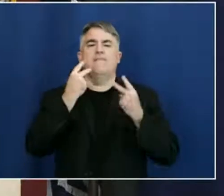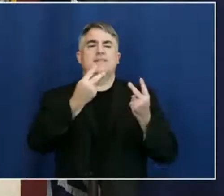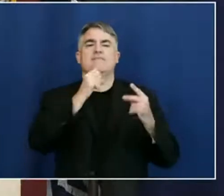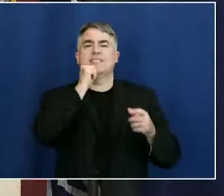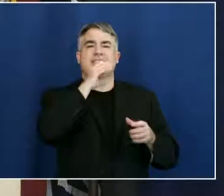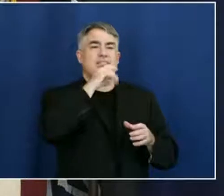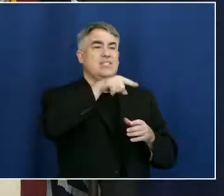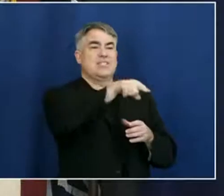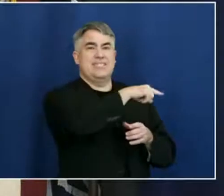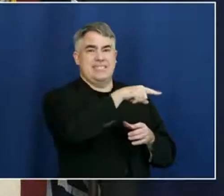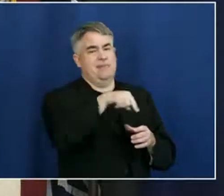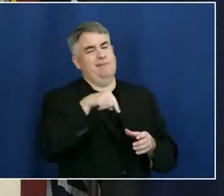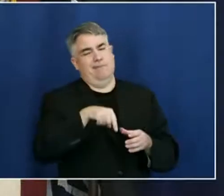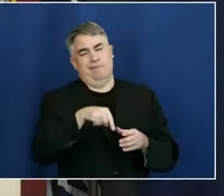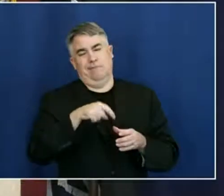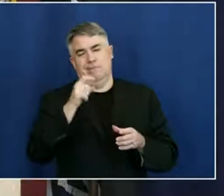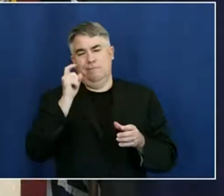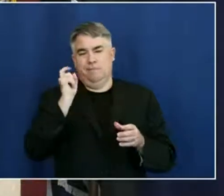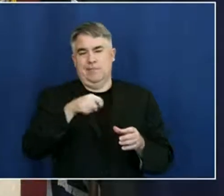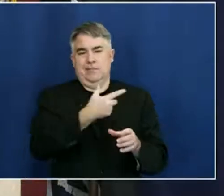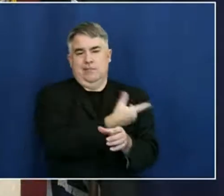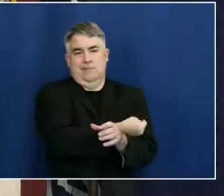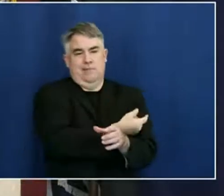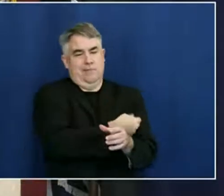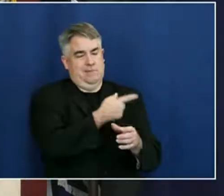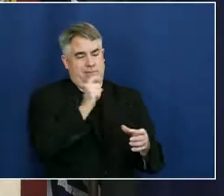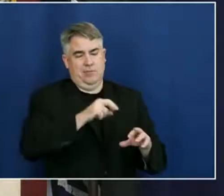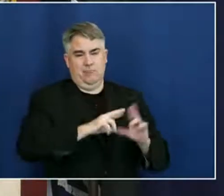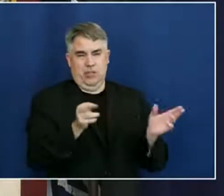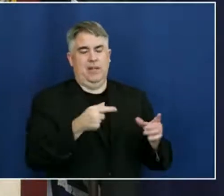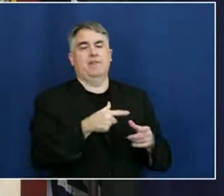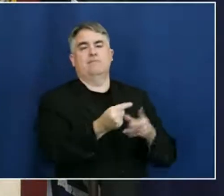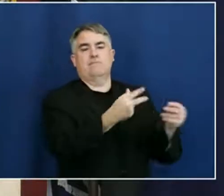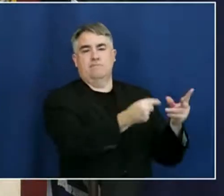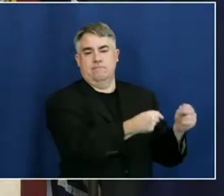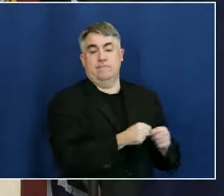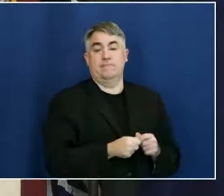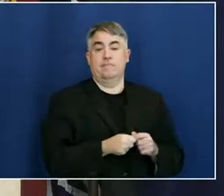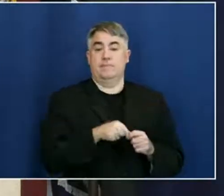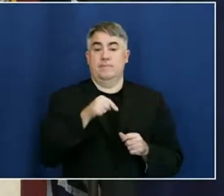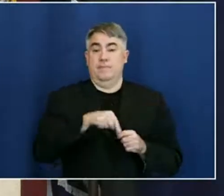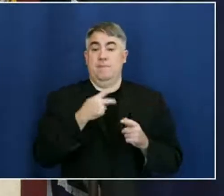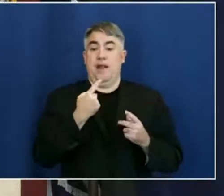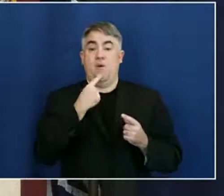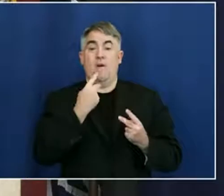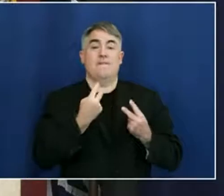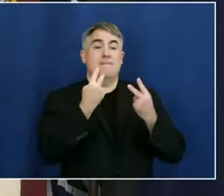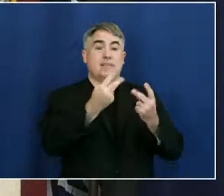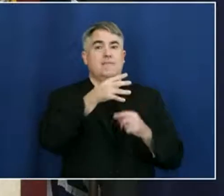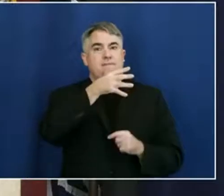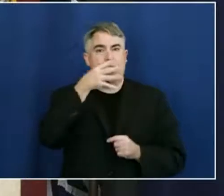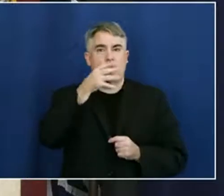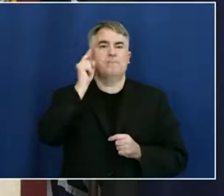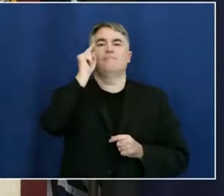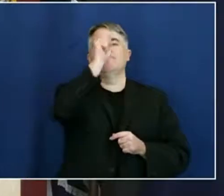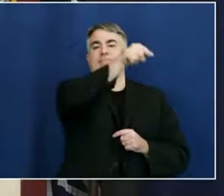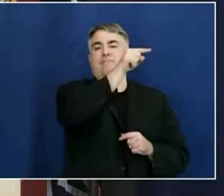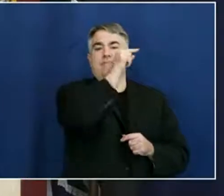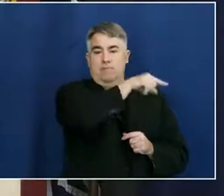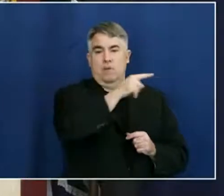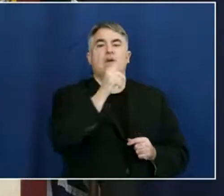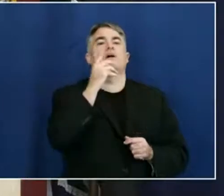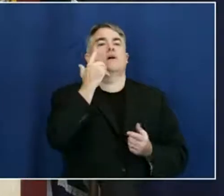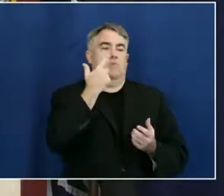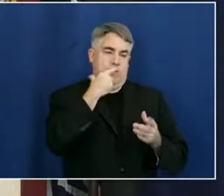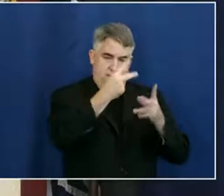ready to go into the fields to make sure we're taking care of our farm workers, again, some of the most vulnerable. And so we are not at the phase of this grouping of